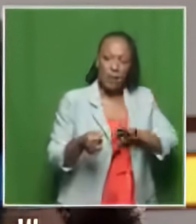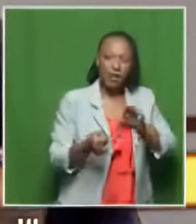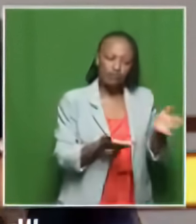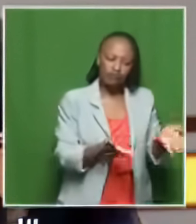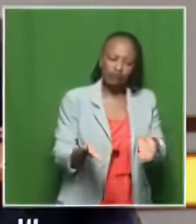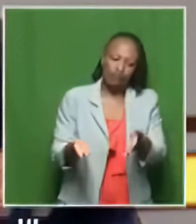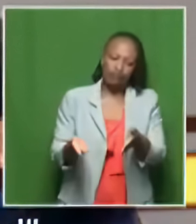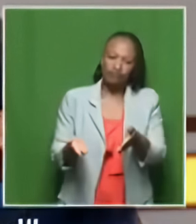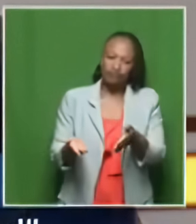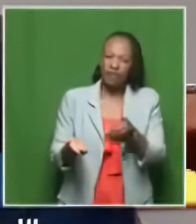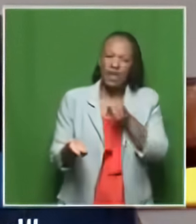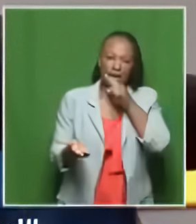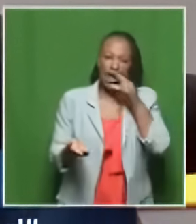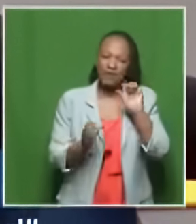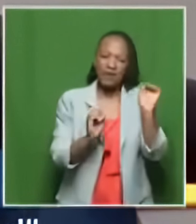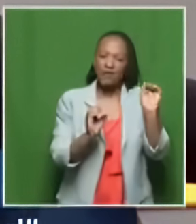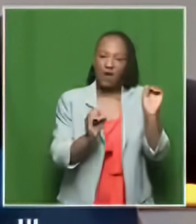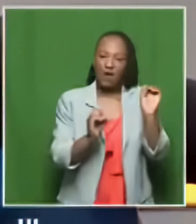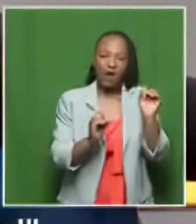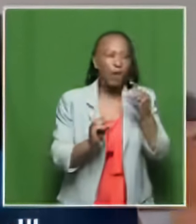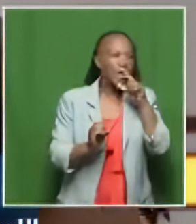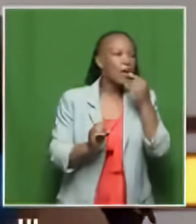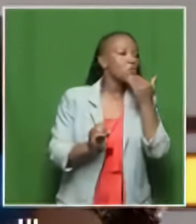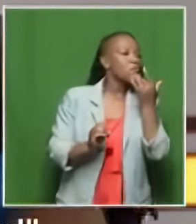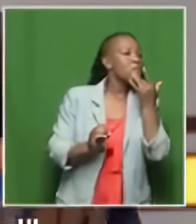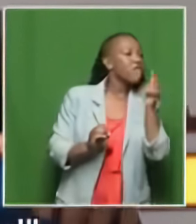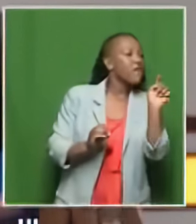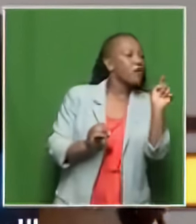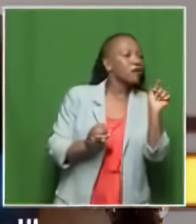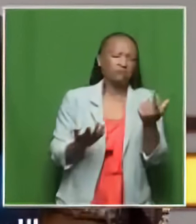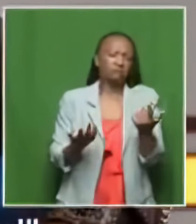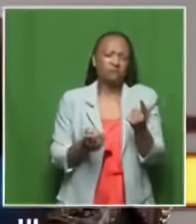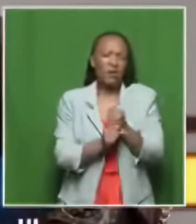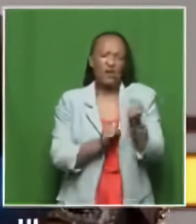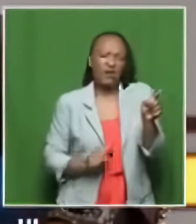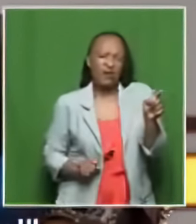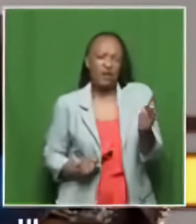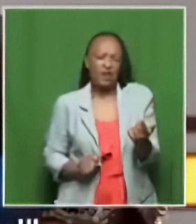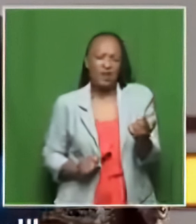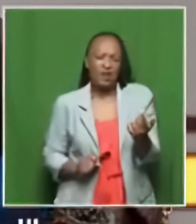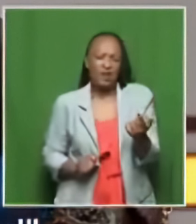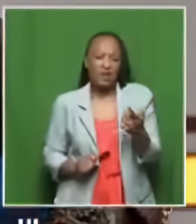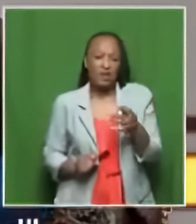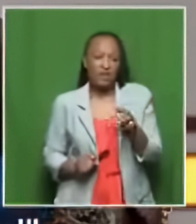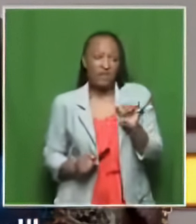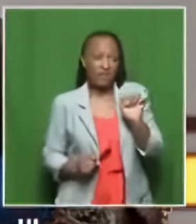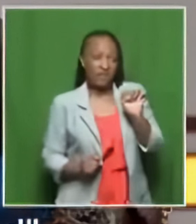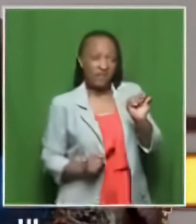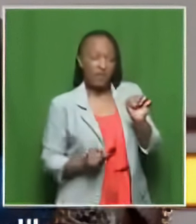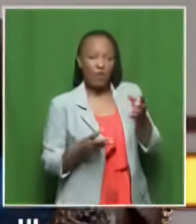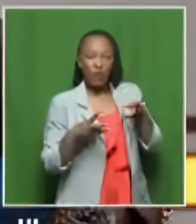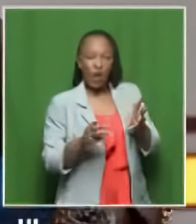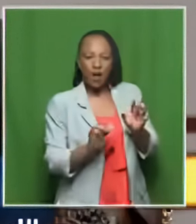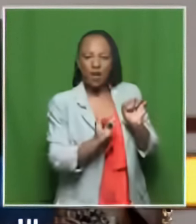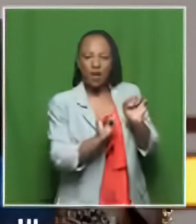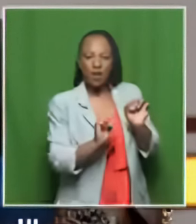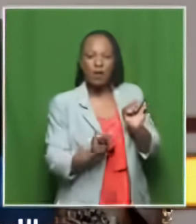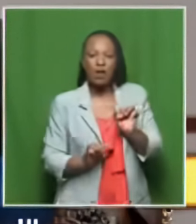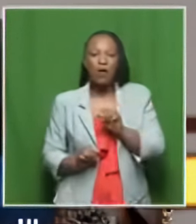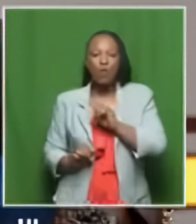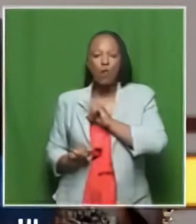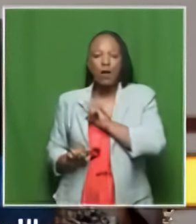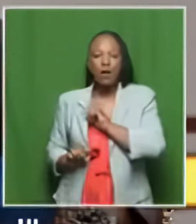And the same went to all municipalities. I mean, if that was the approach, why would Dada